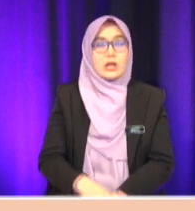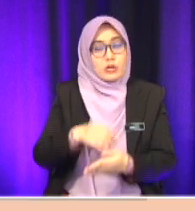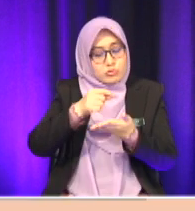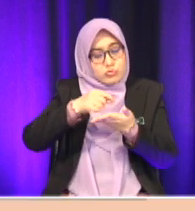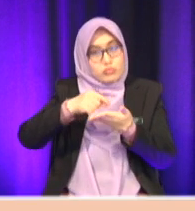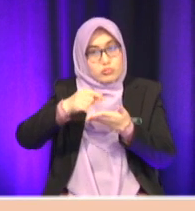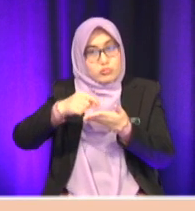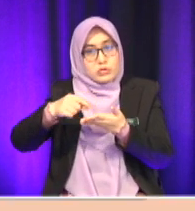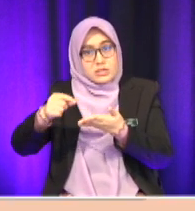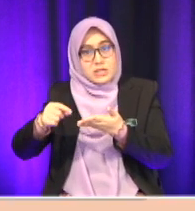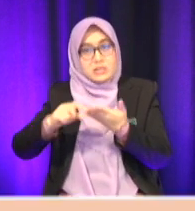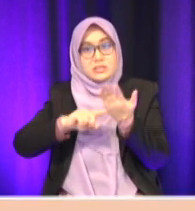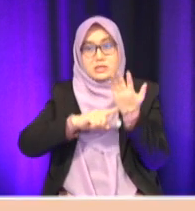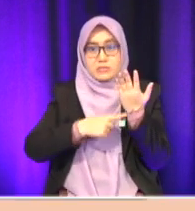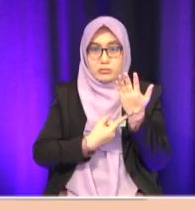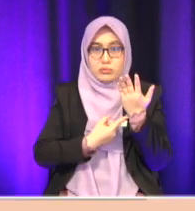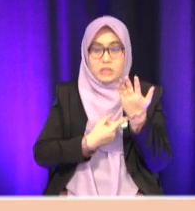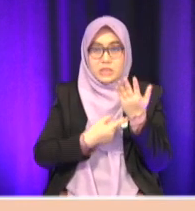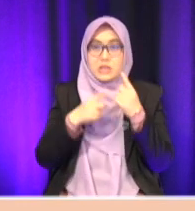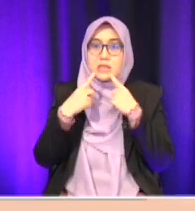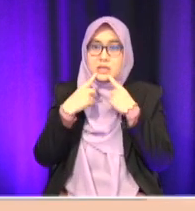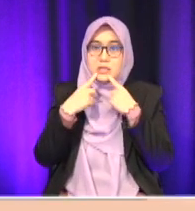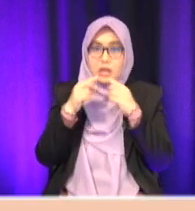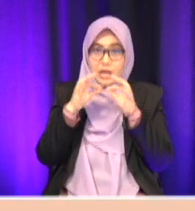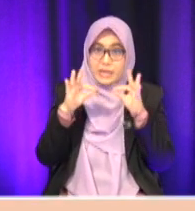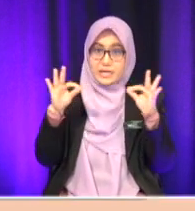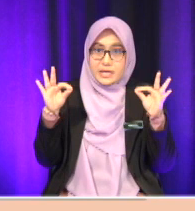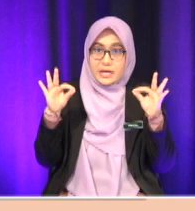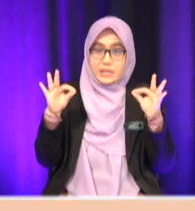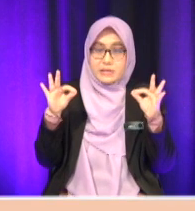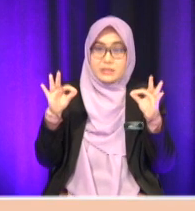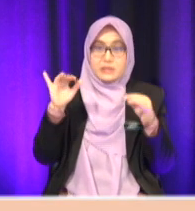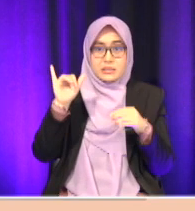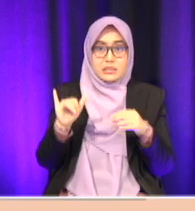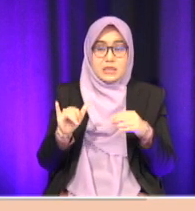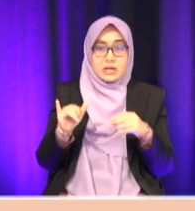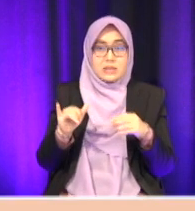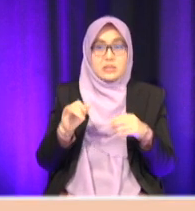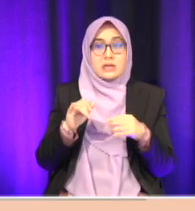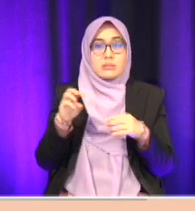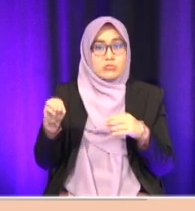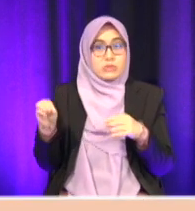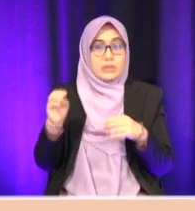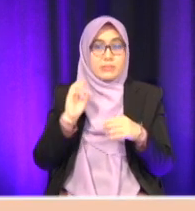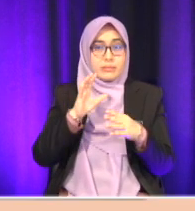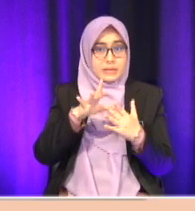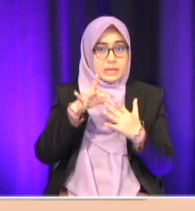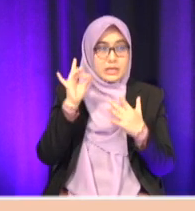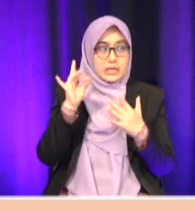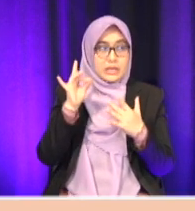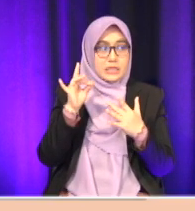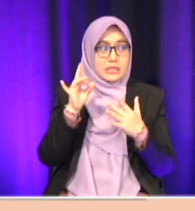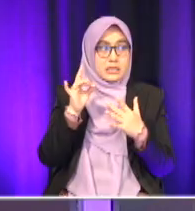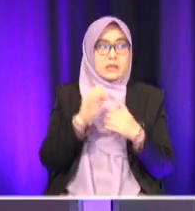or if there are options for you to blacken your answer, then you blacken it here.